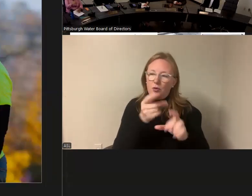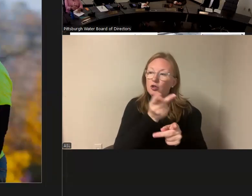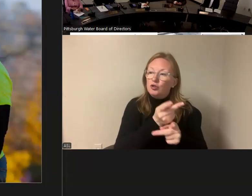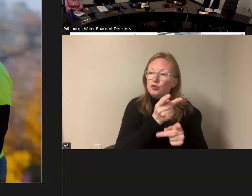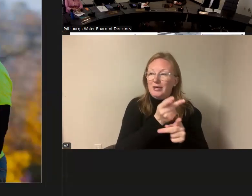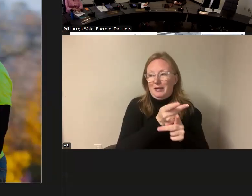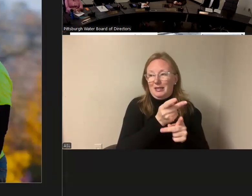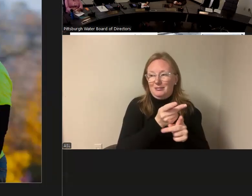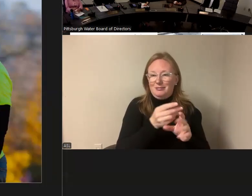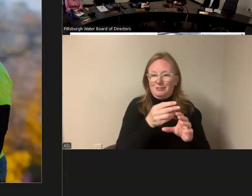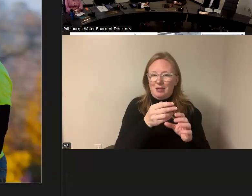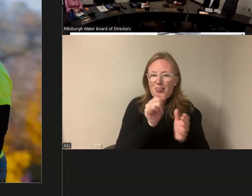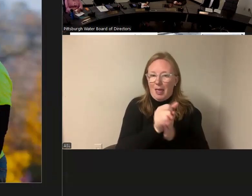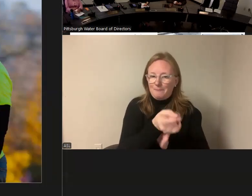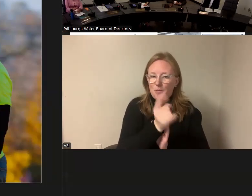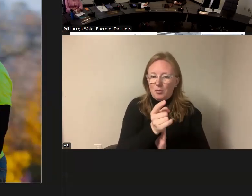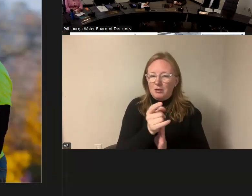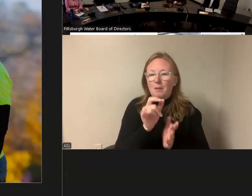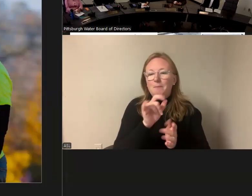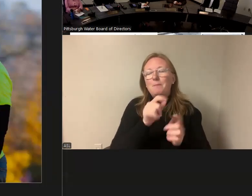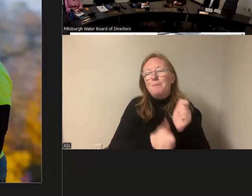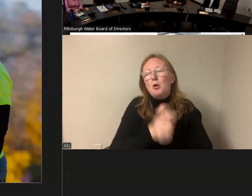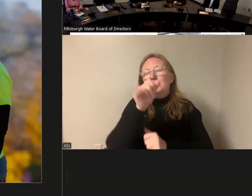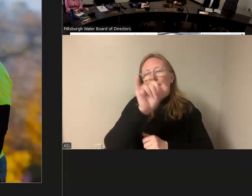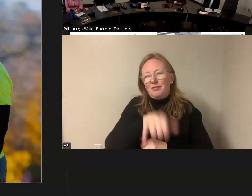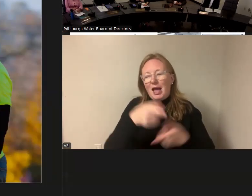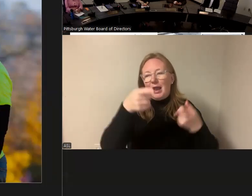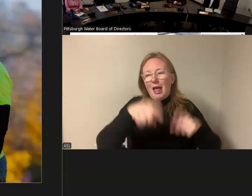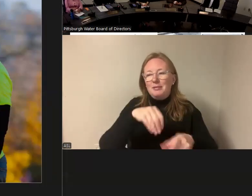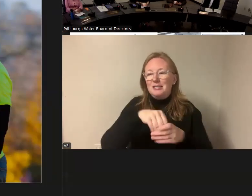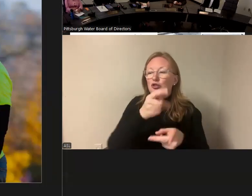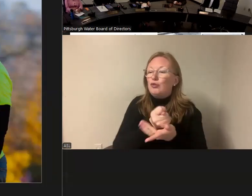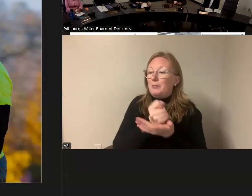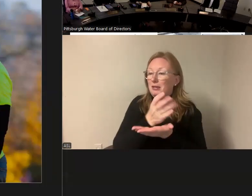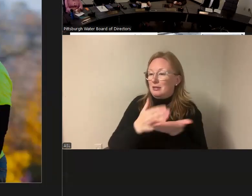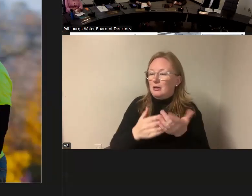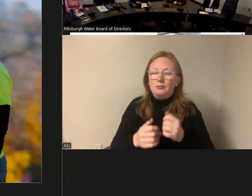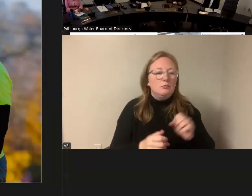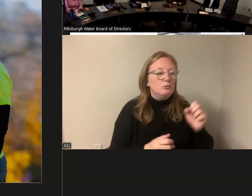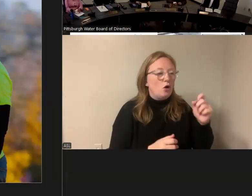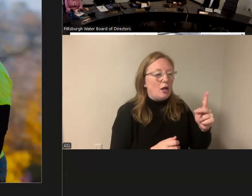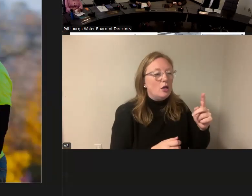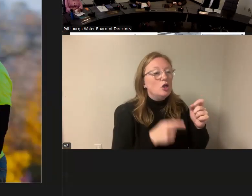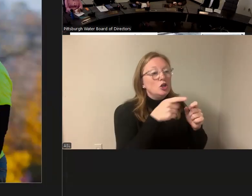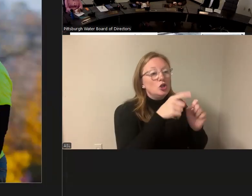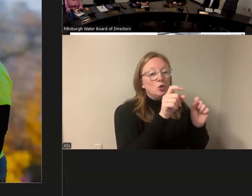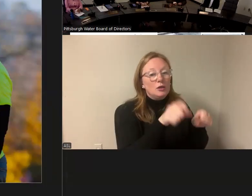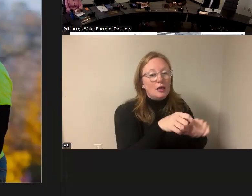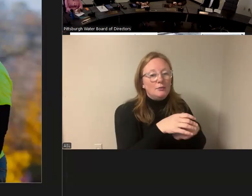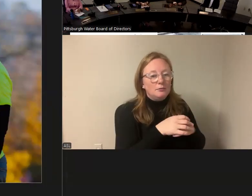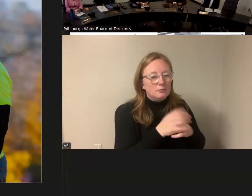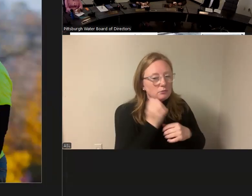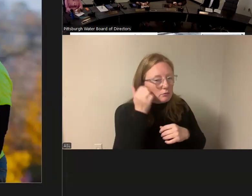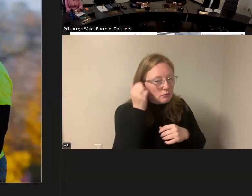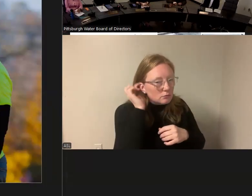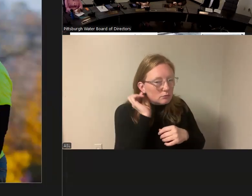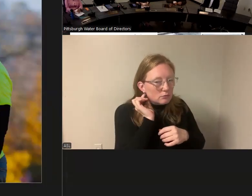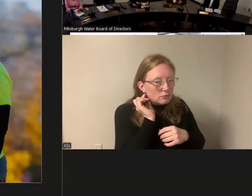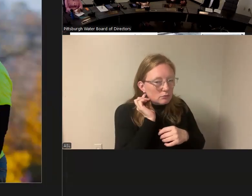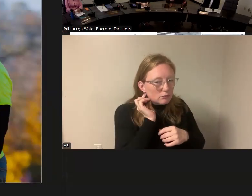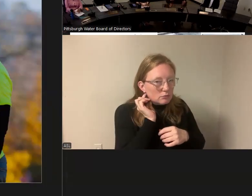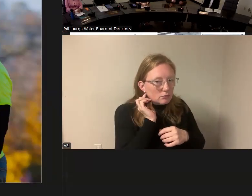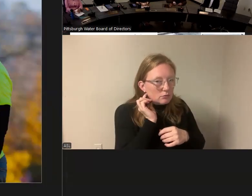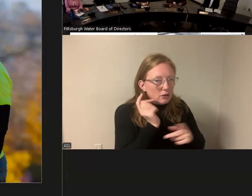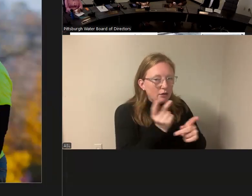given moment. So, but those are mainly in our treatment side. And I guess you can kind of parse on manifold. They